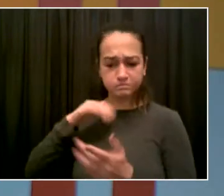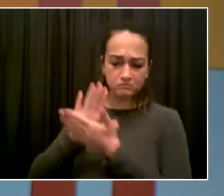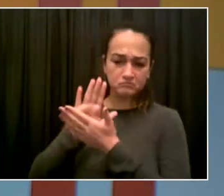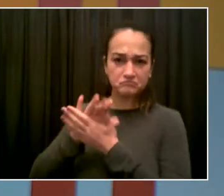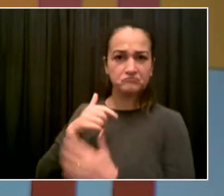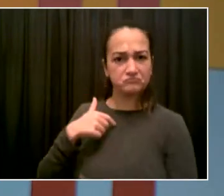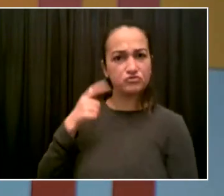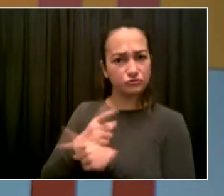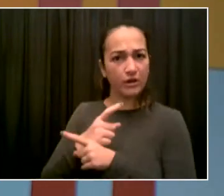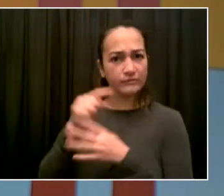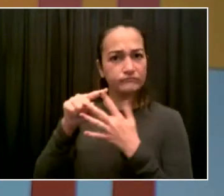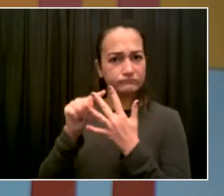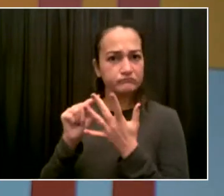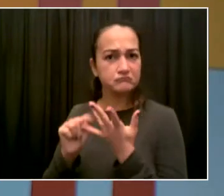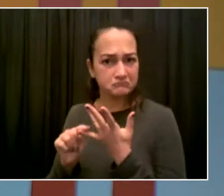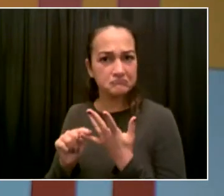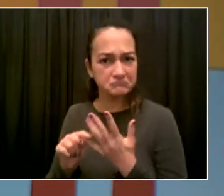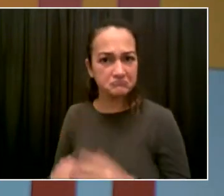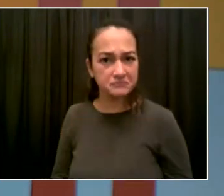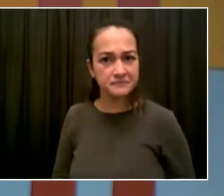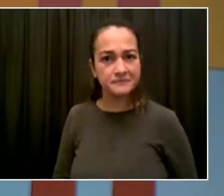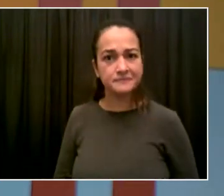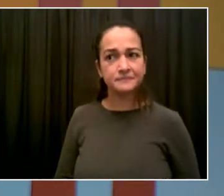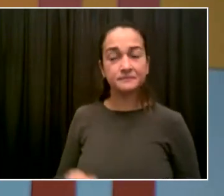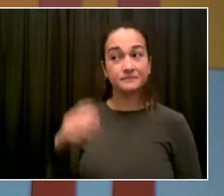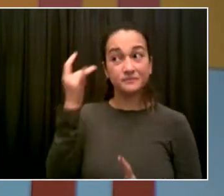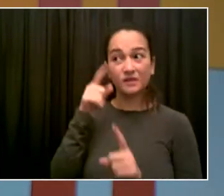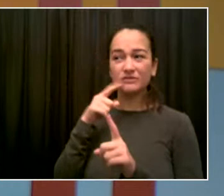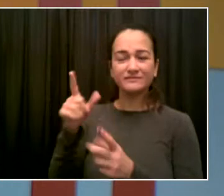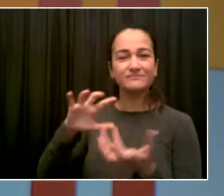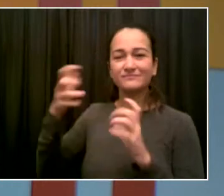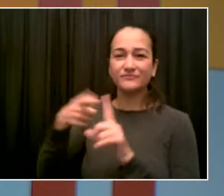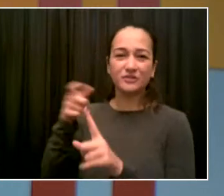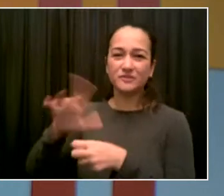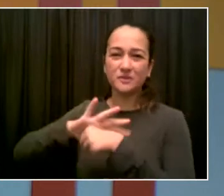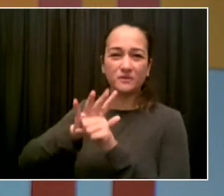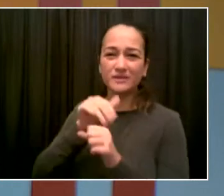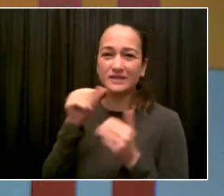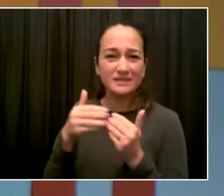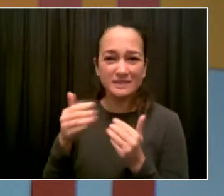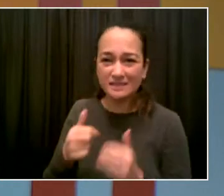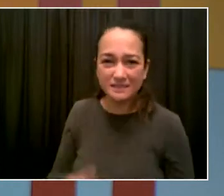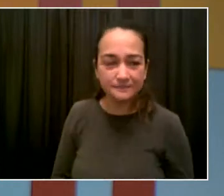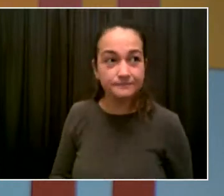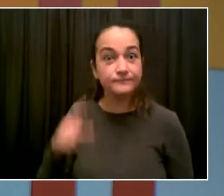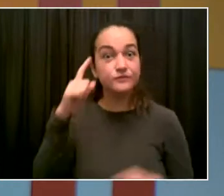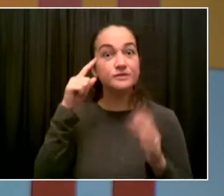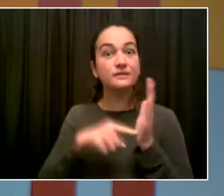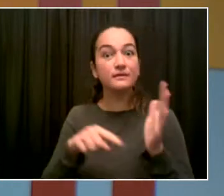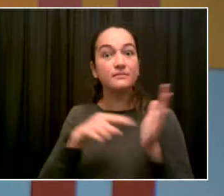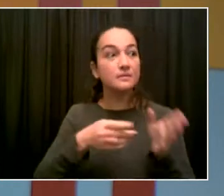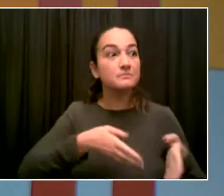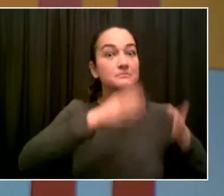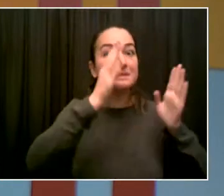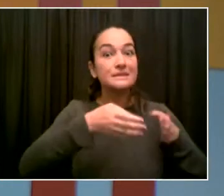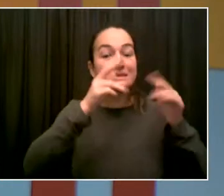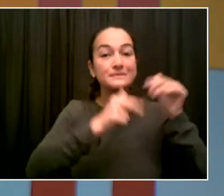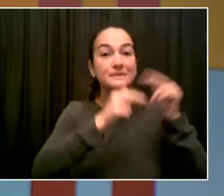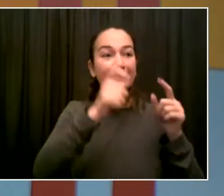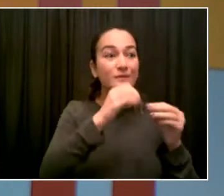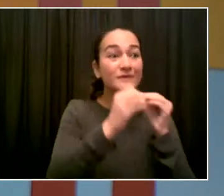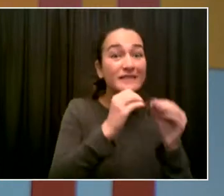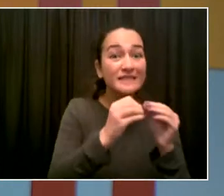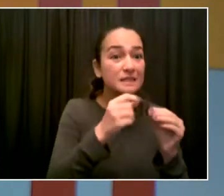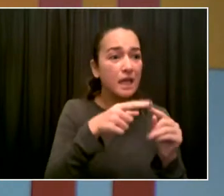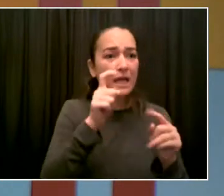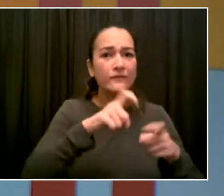capital spending, that was a known fact. And we had to make those choices initially with very little sense of where things were going and a lot of fear